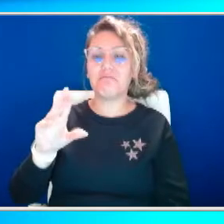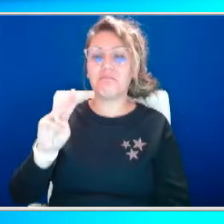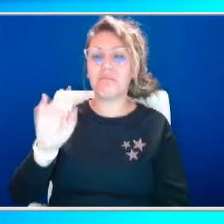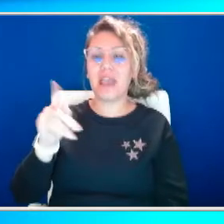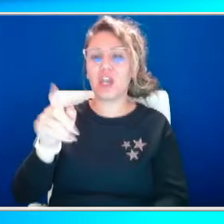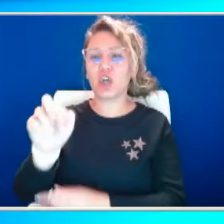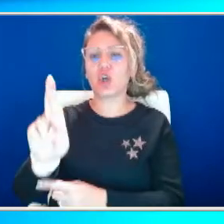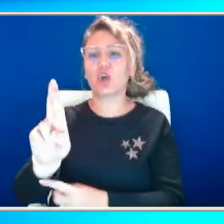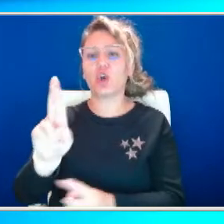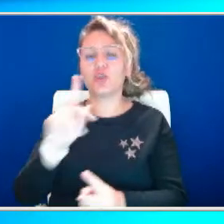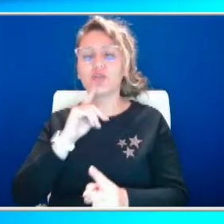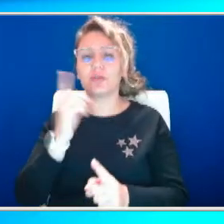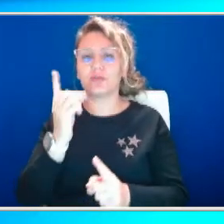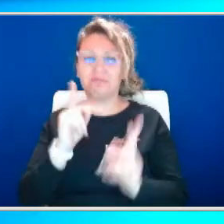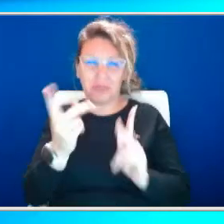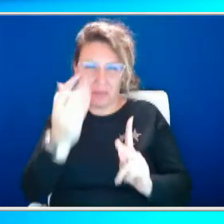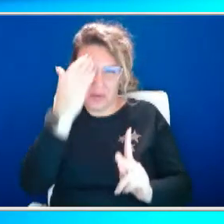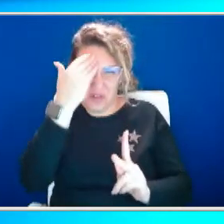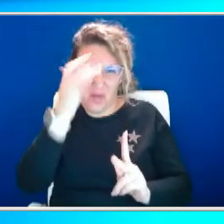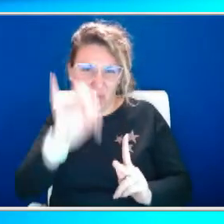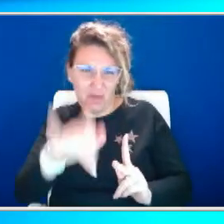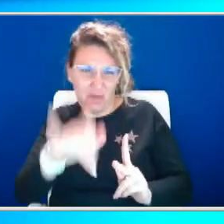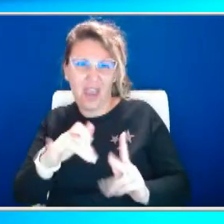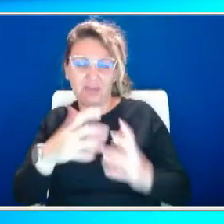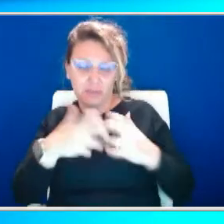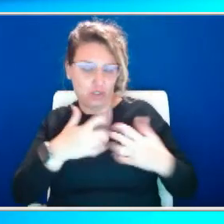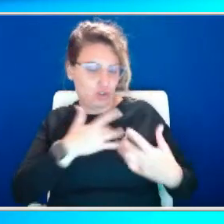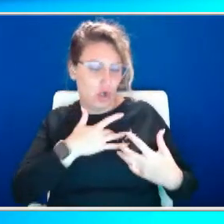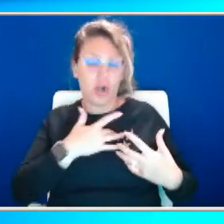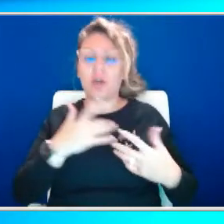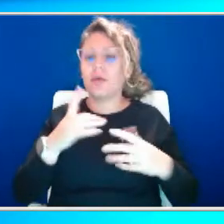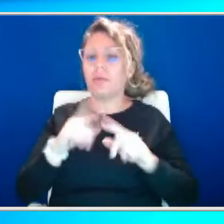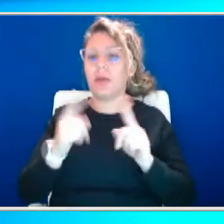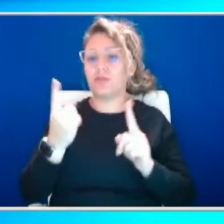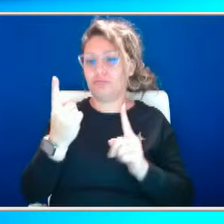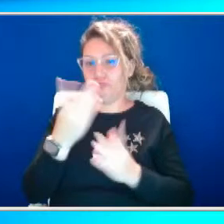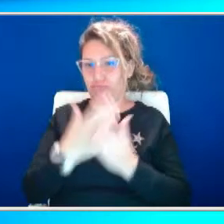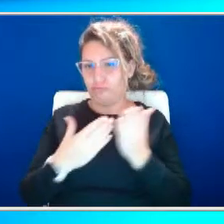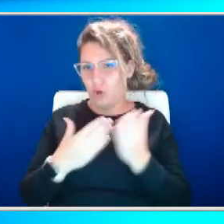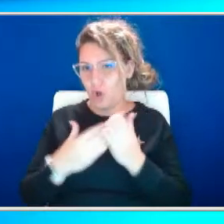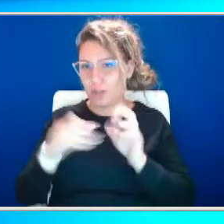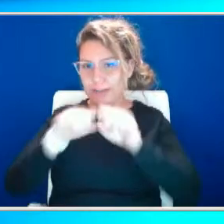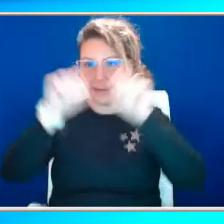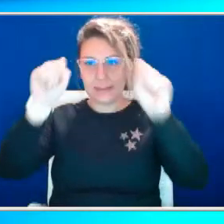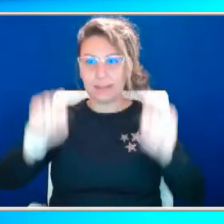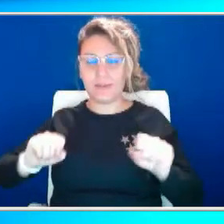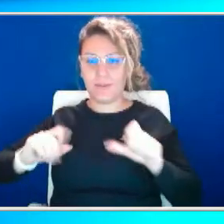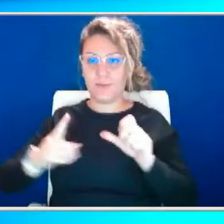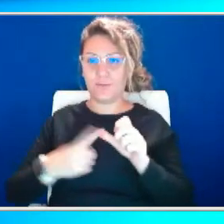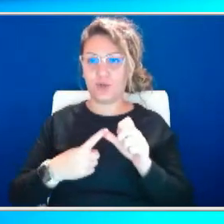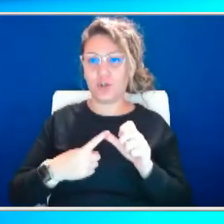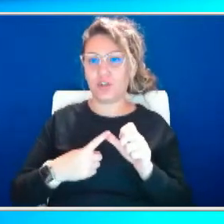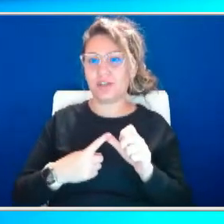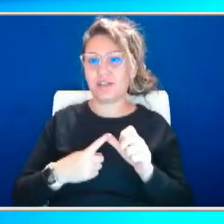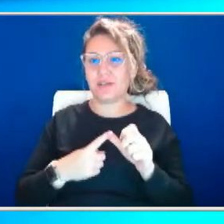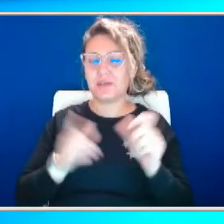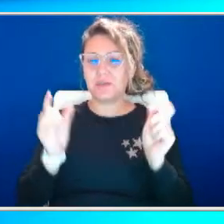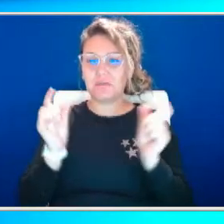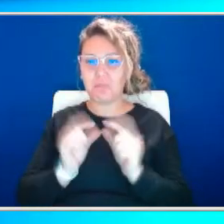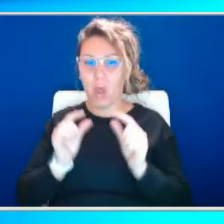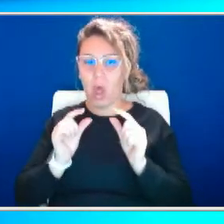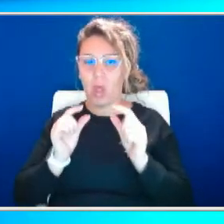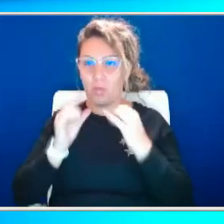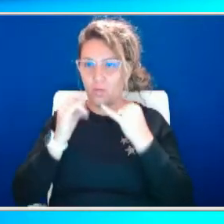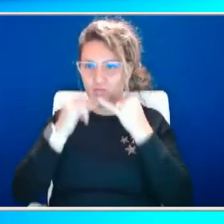familiarity with. So again, there's two parts to this system. The first part are these small little electrodes or wires